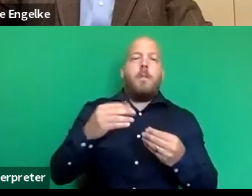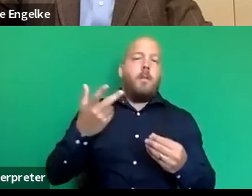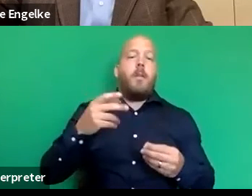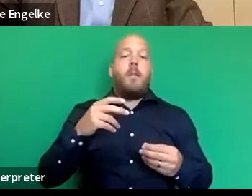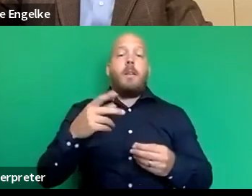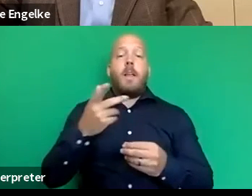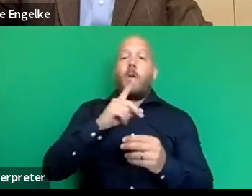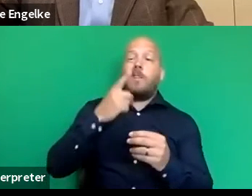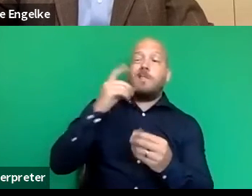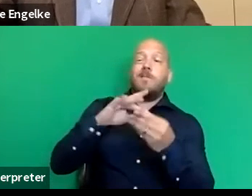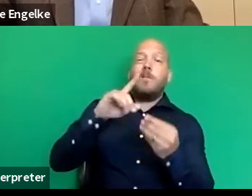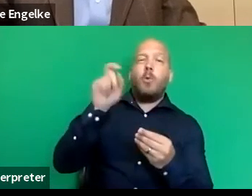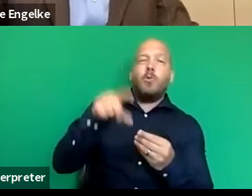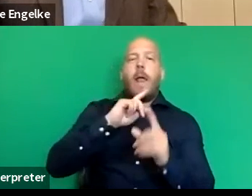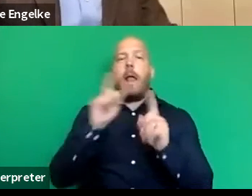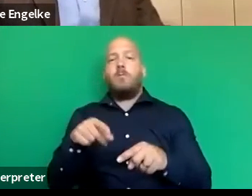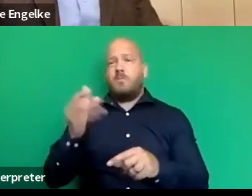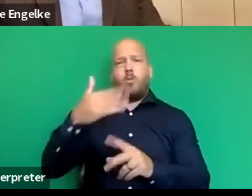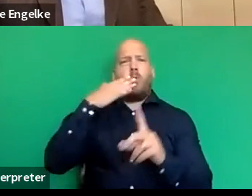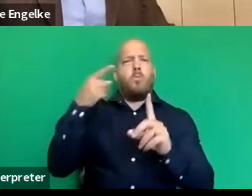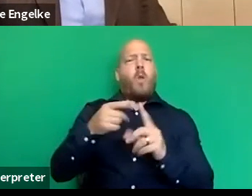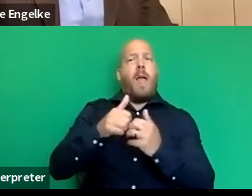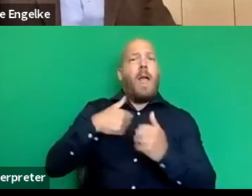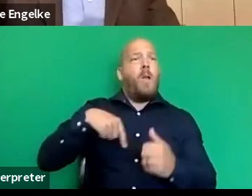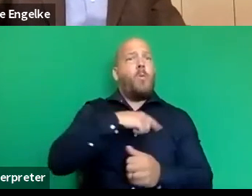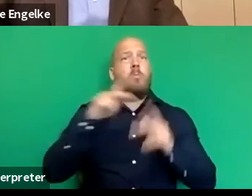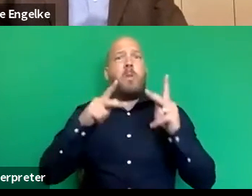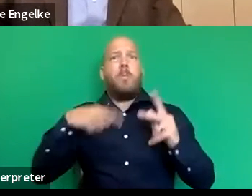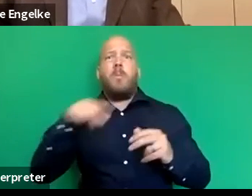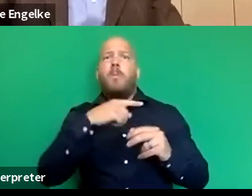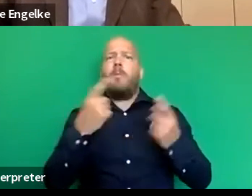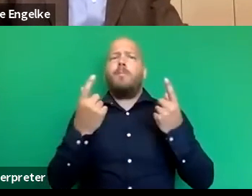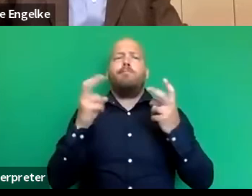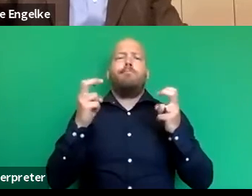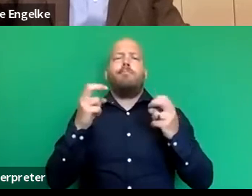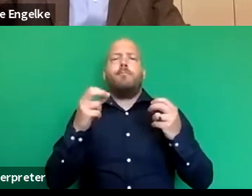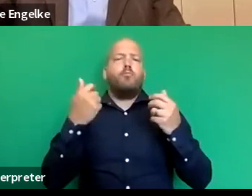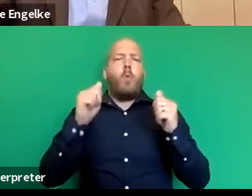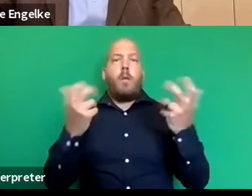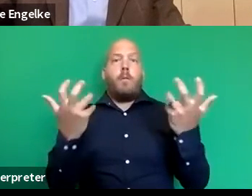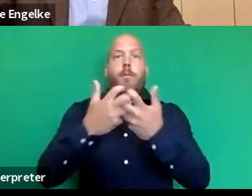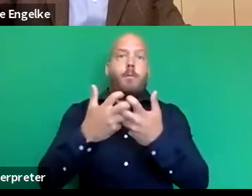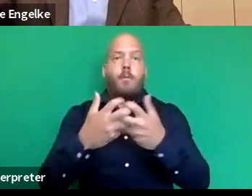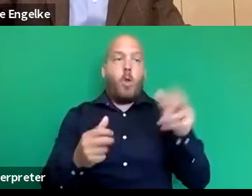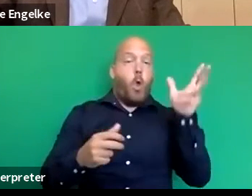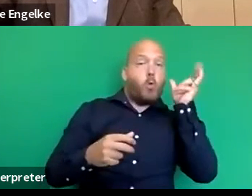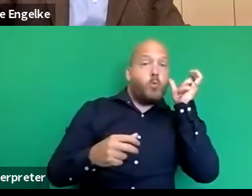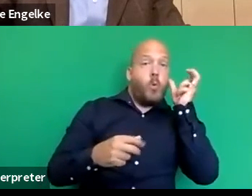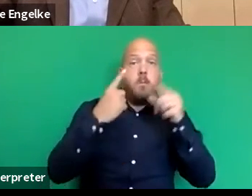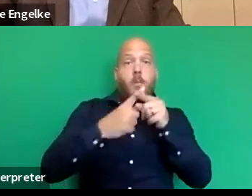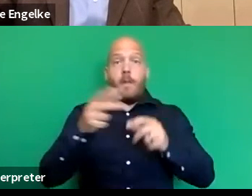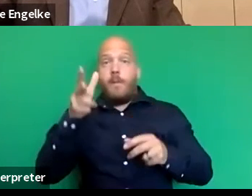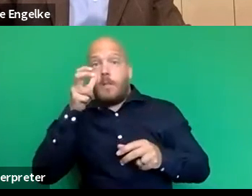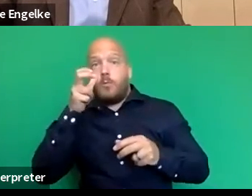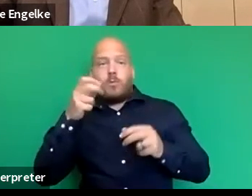people who are combining both the auditory and the visual signal together. And that's a